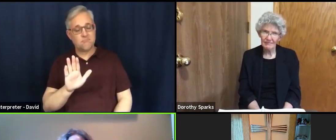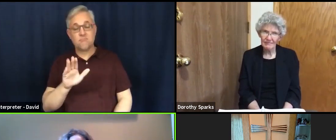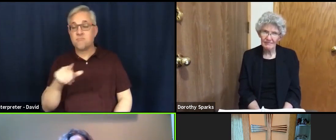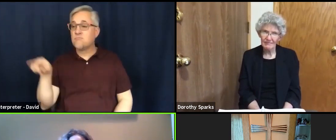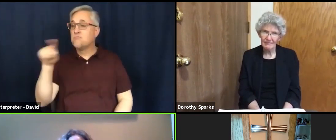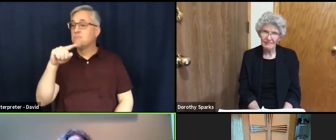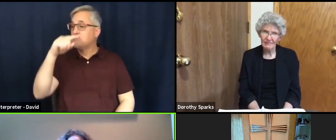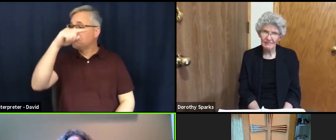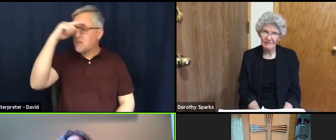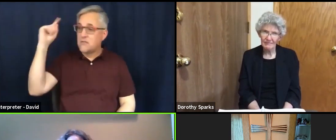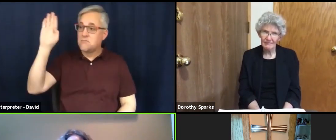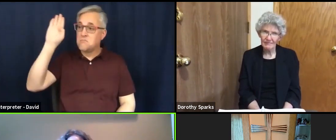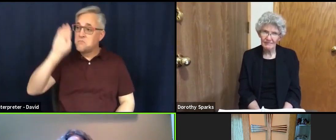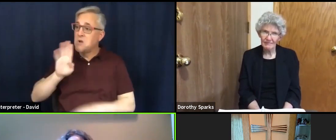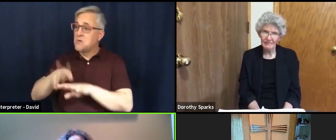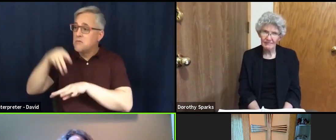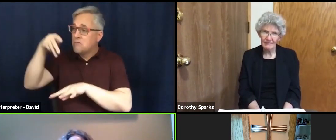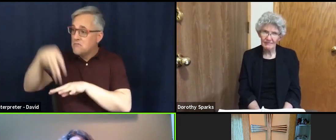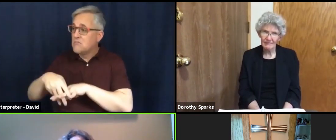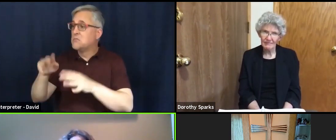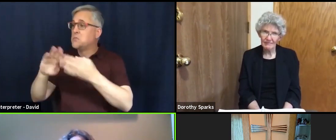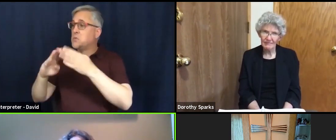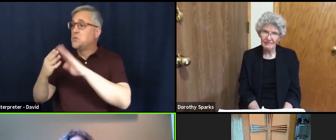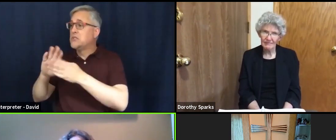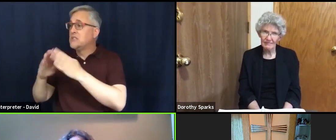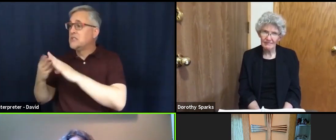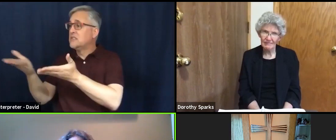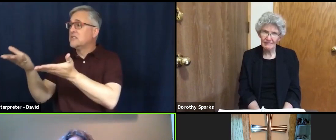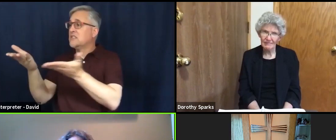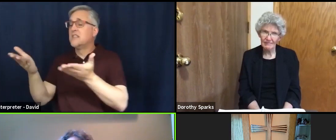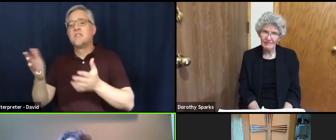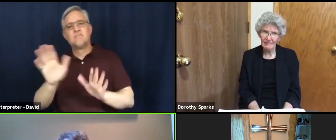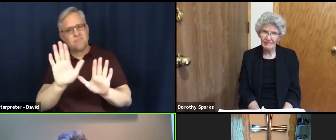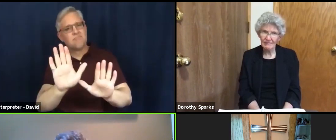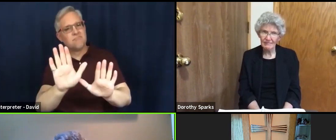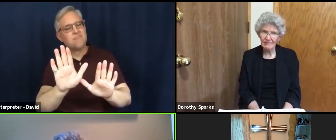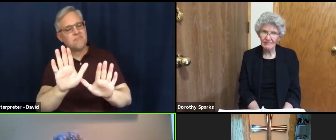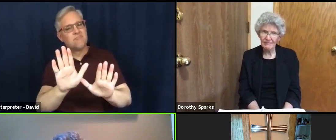to wonder about those feelings,